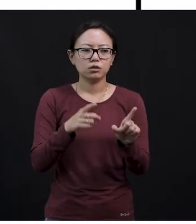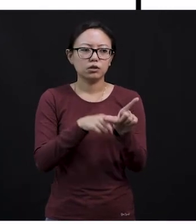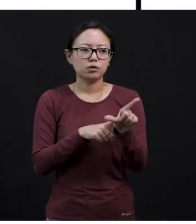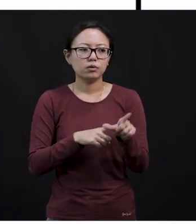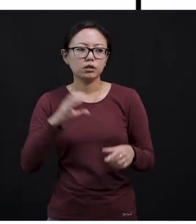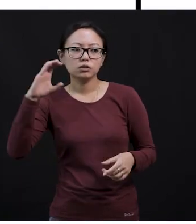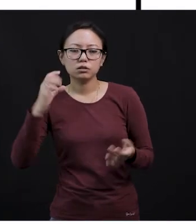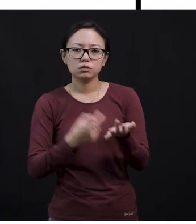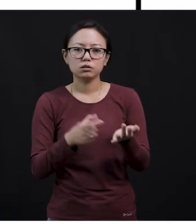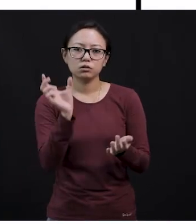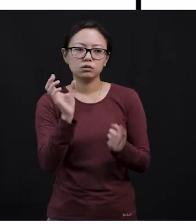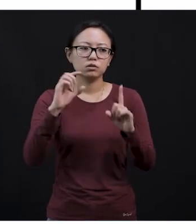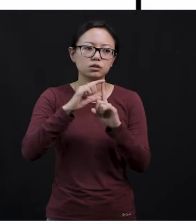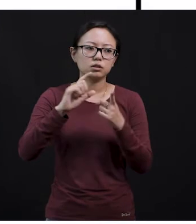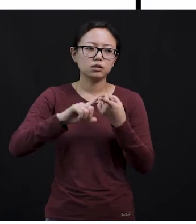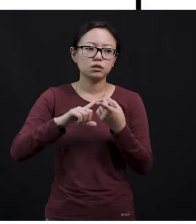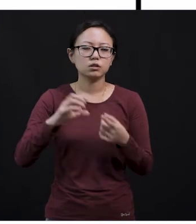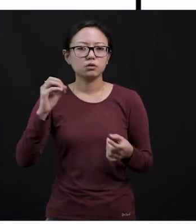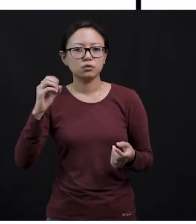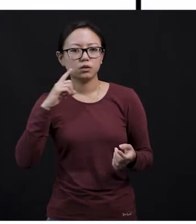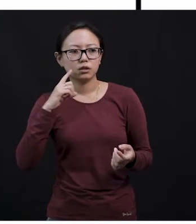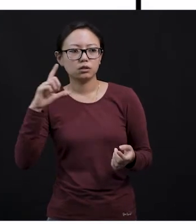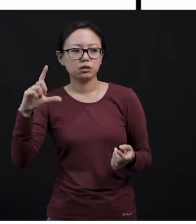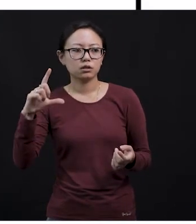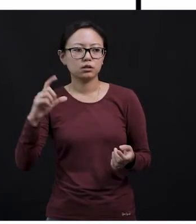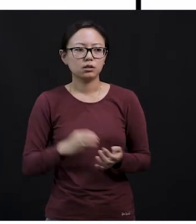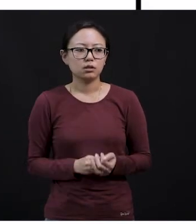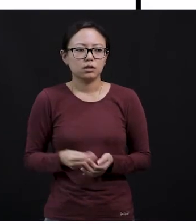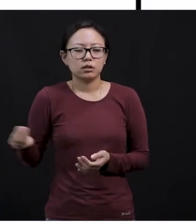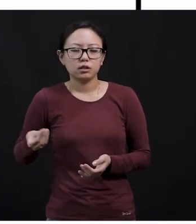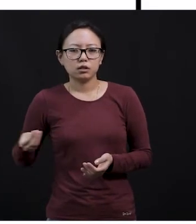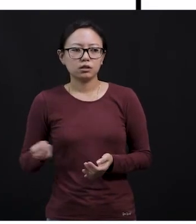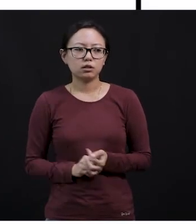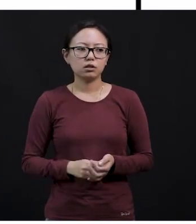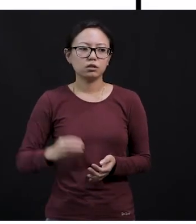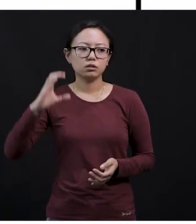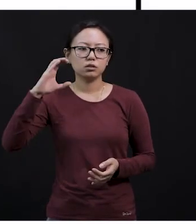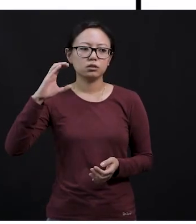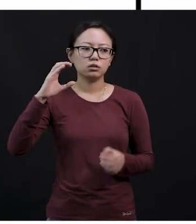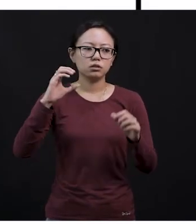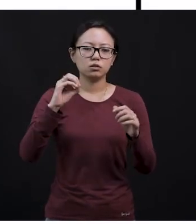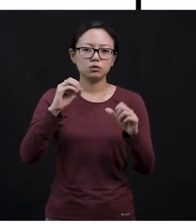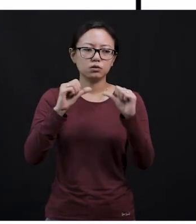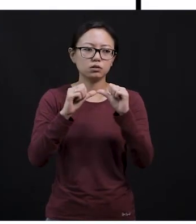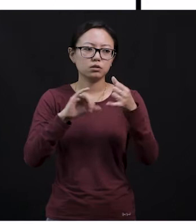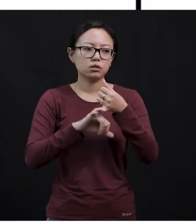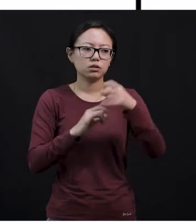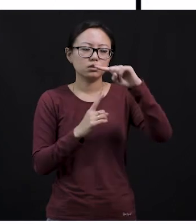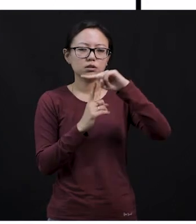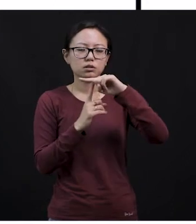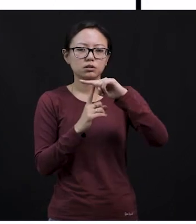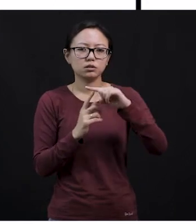further added to the importance of Mumbai. So for a long time, Mumbai has always been called as an